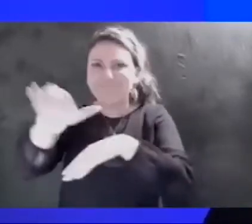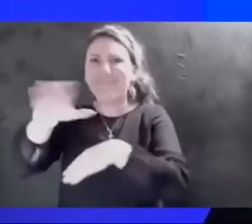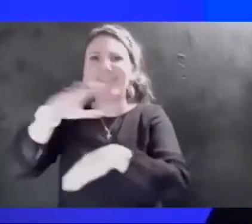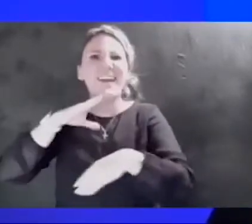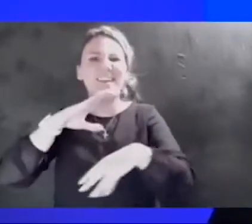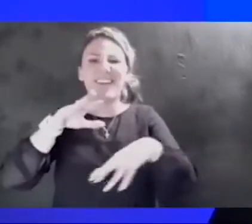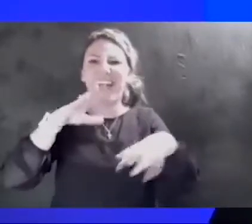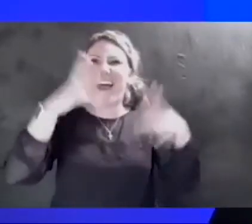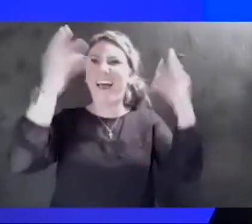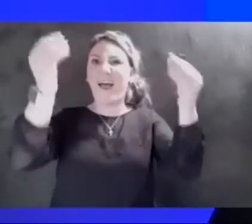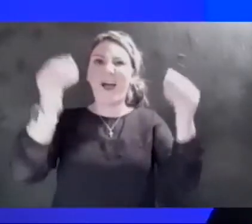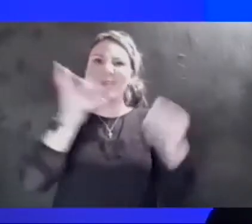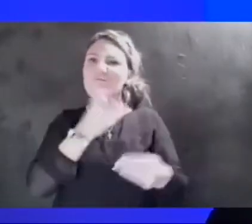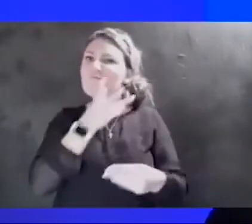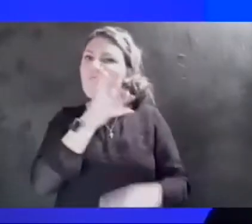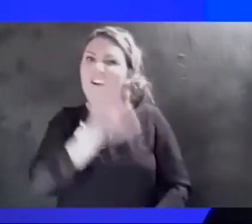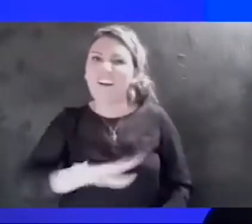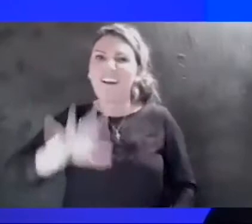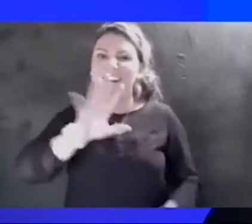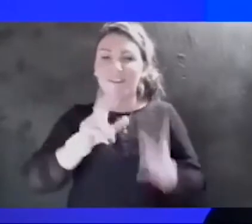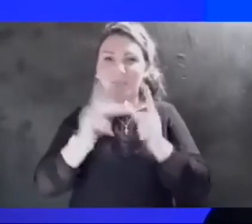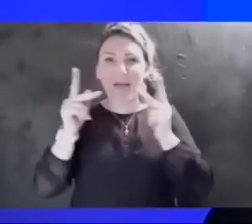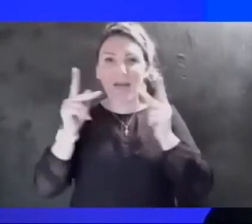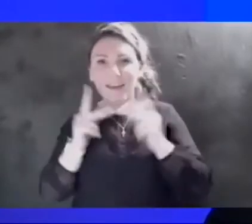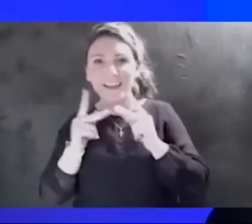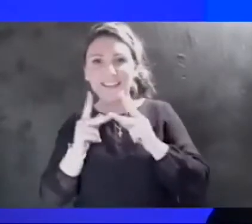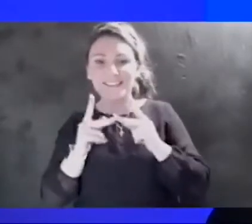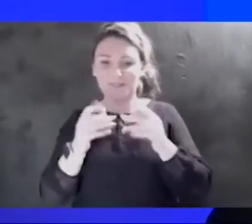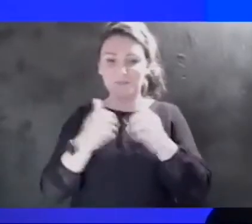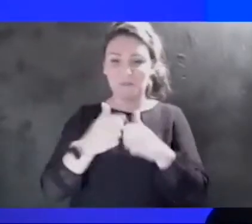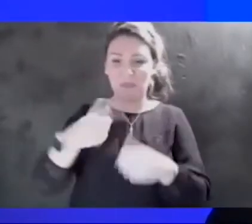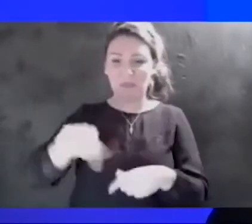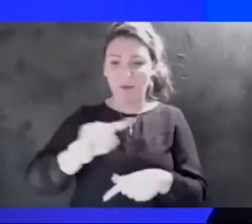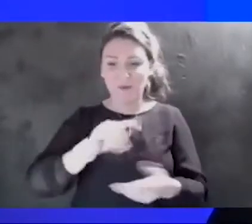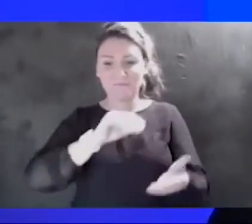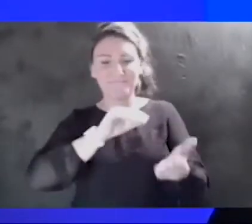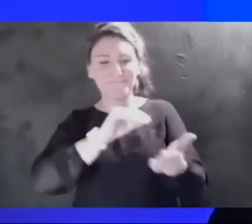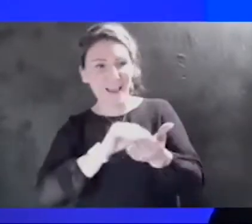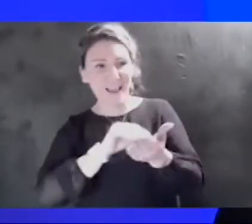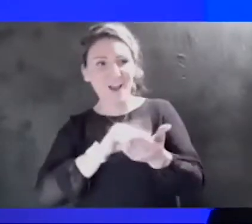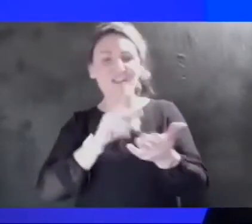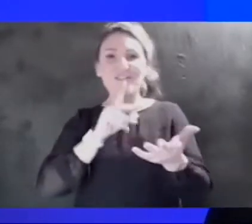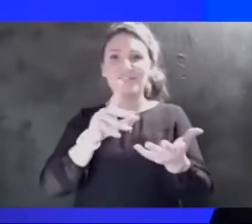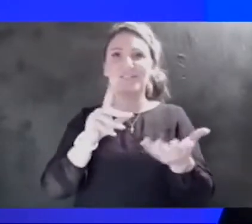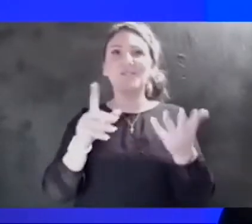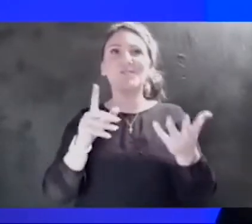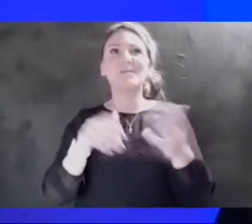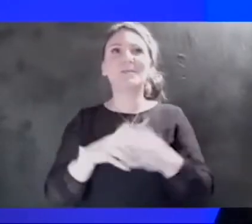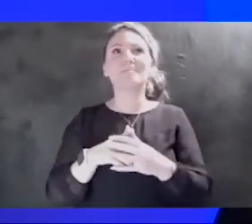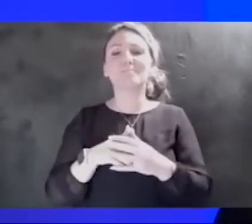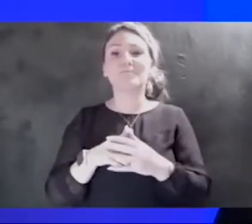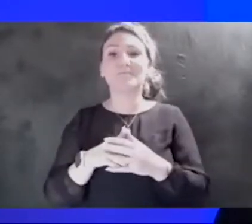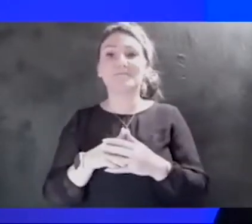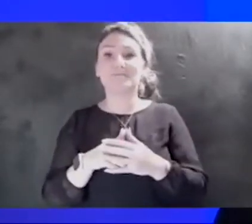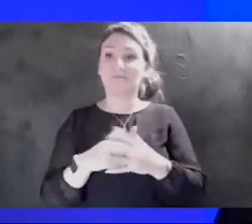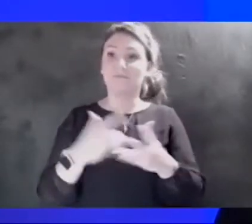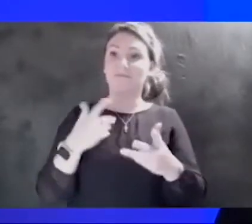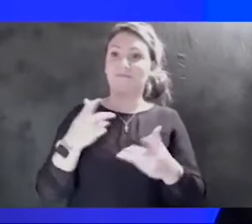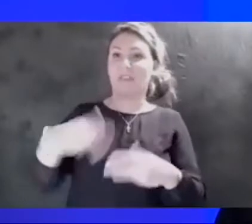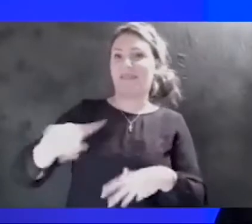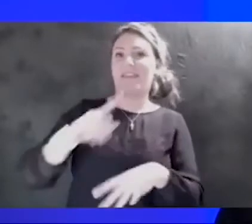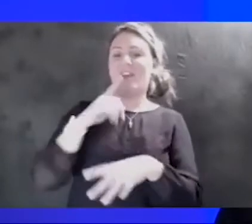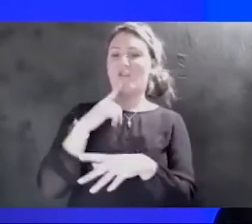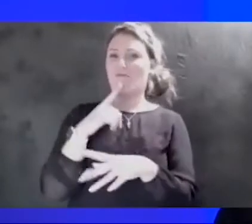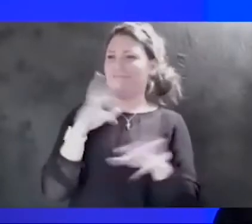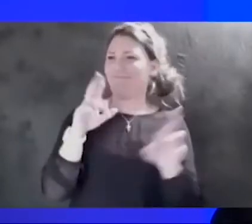places with those docs that are on the positive side of the curve,